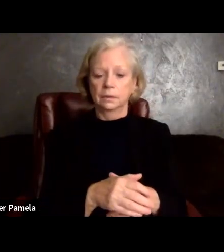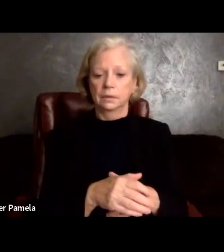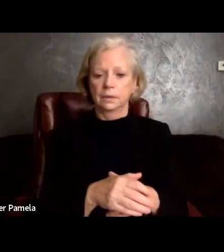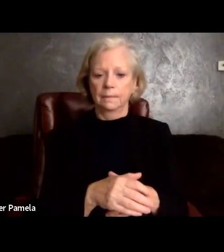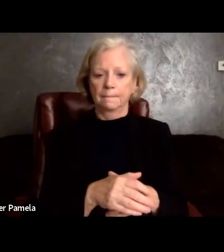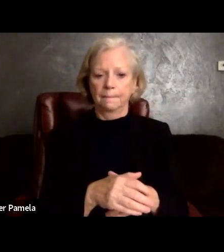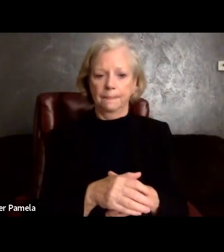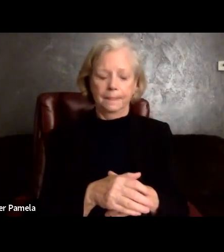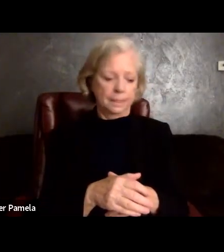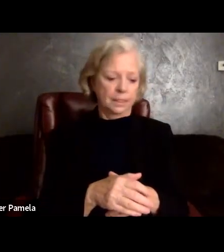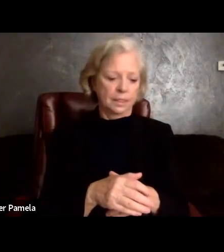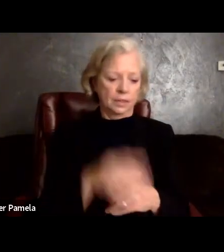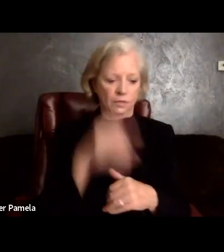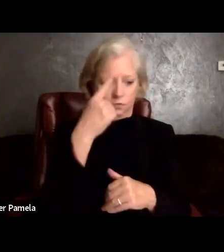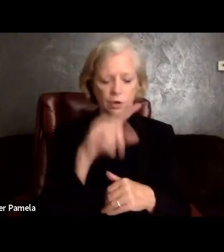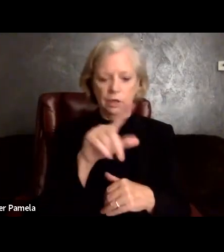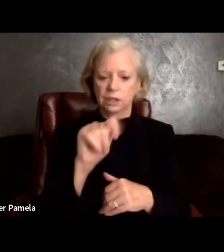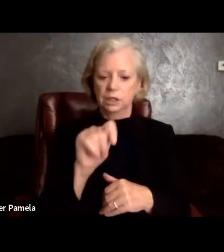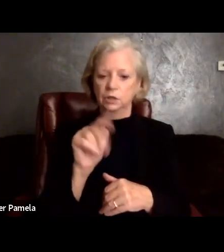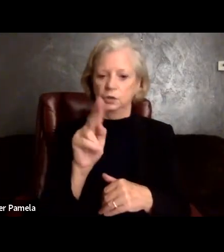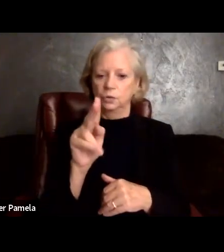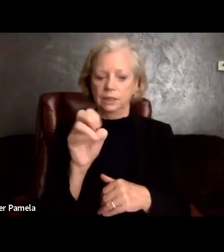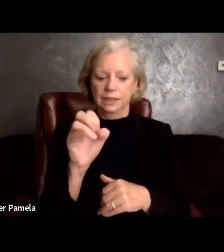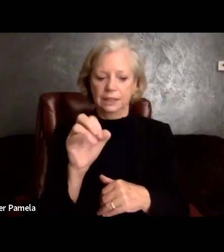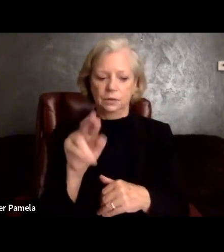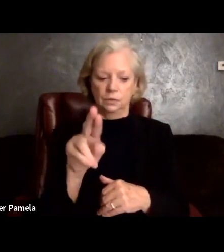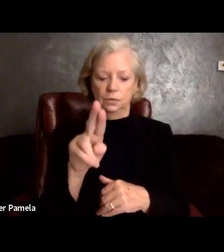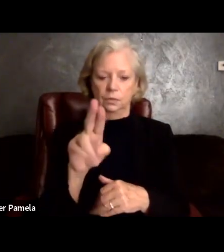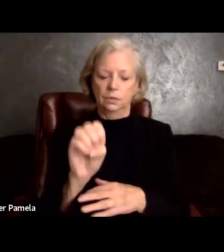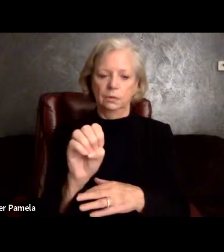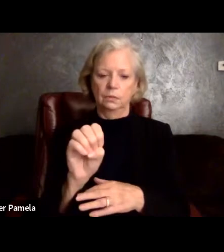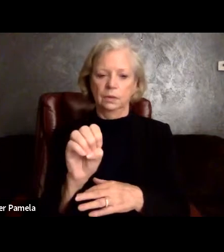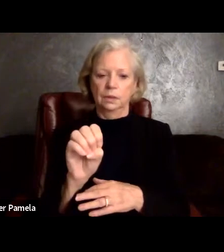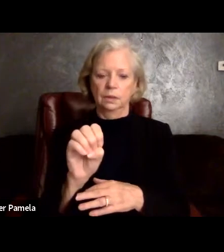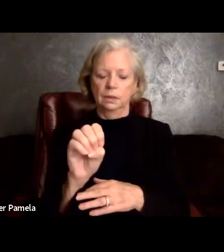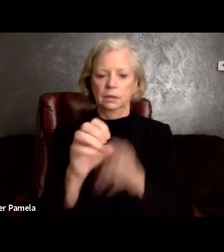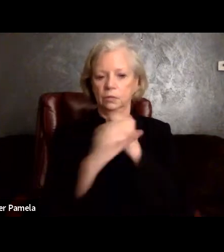our communications campaign effort?